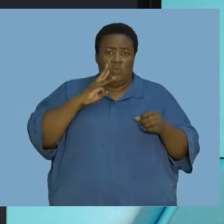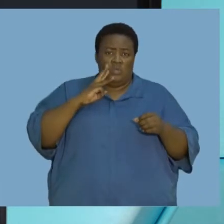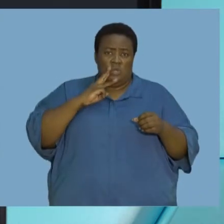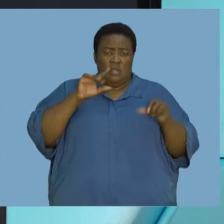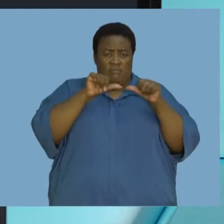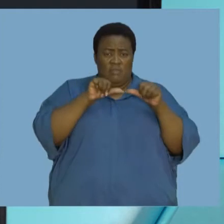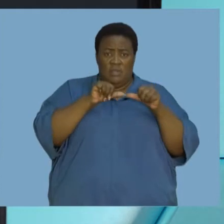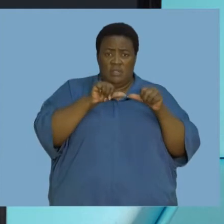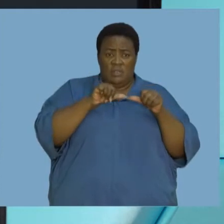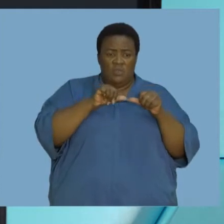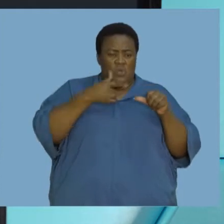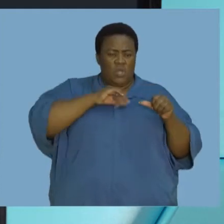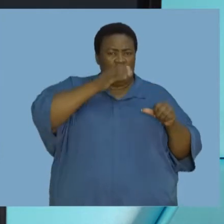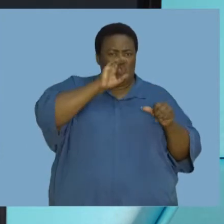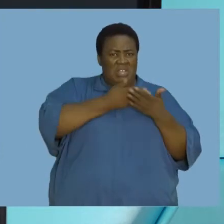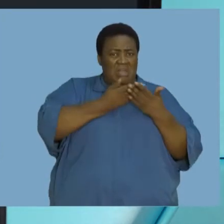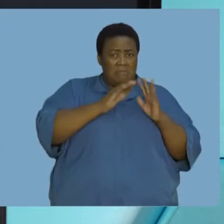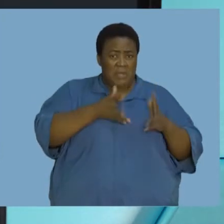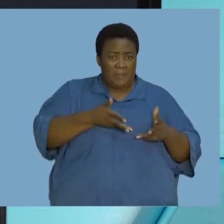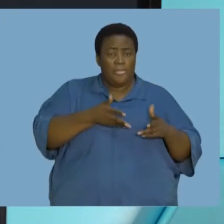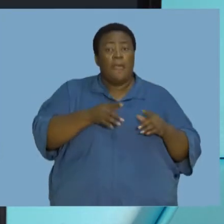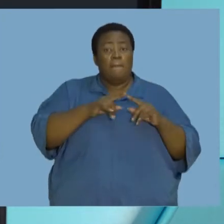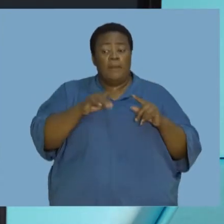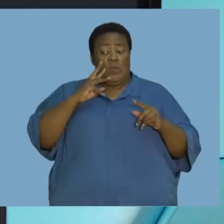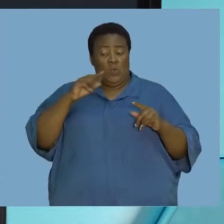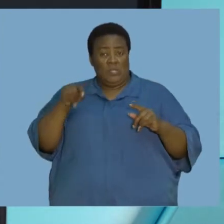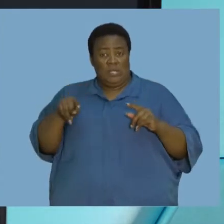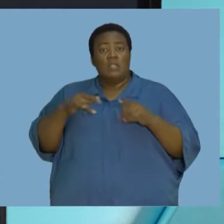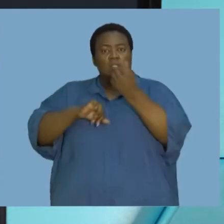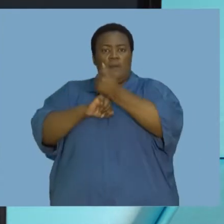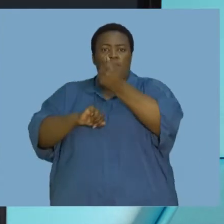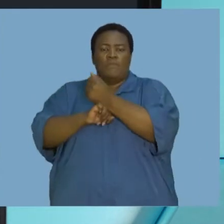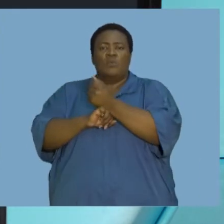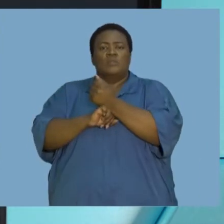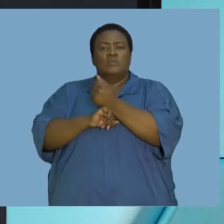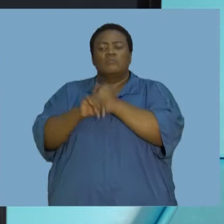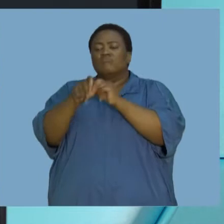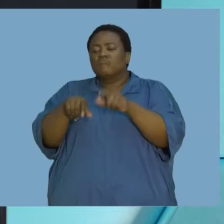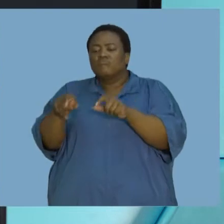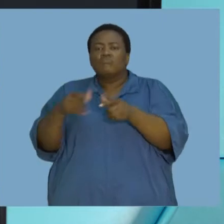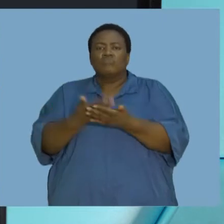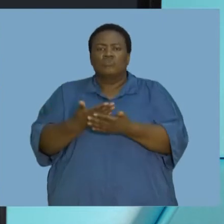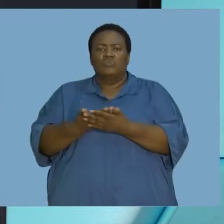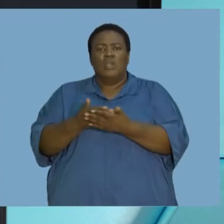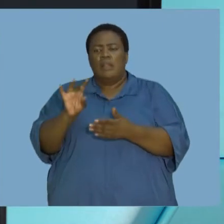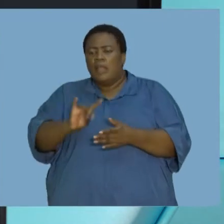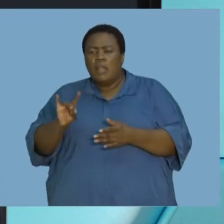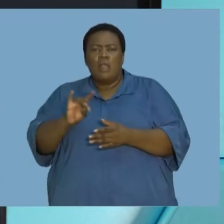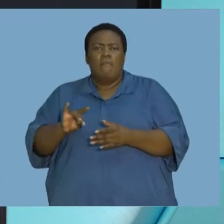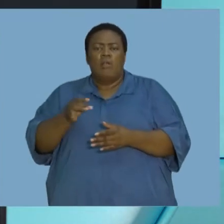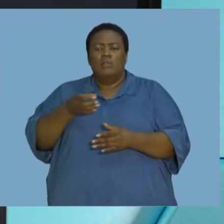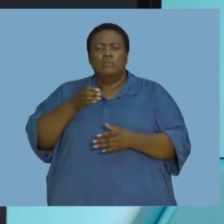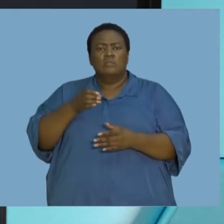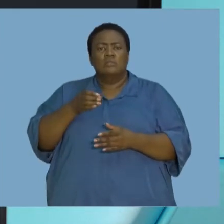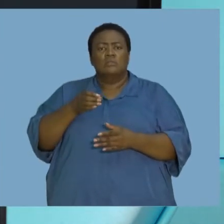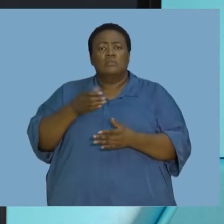not just the ability for us to drink them, but the ability of that water sample to be able to support living organisms. And hence sometimes